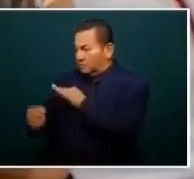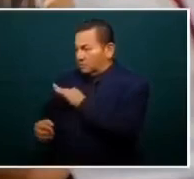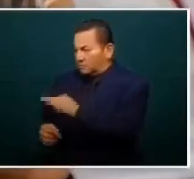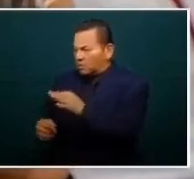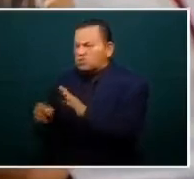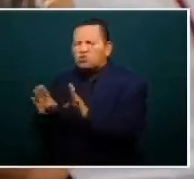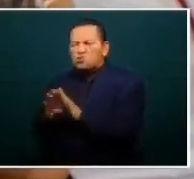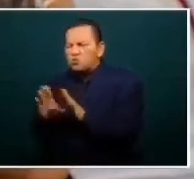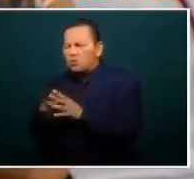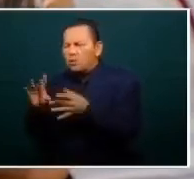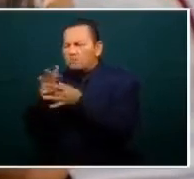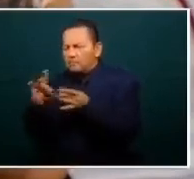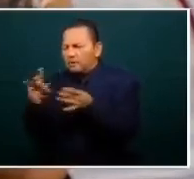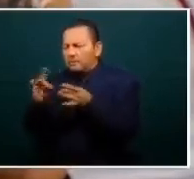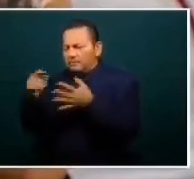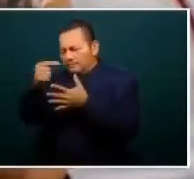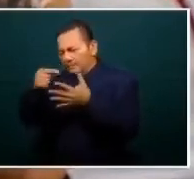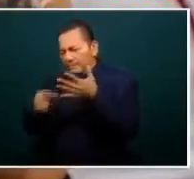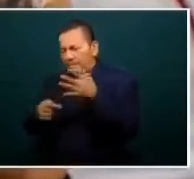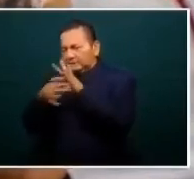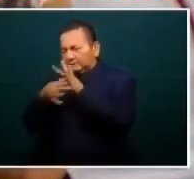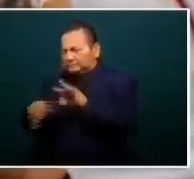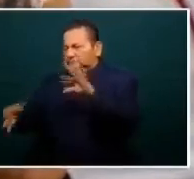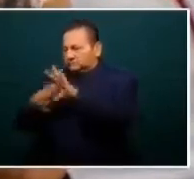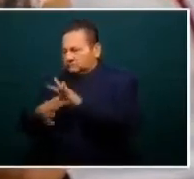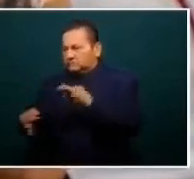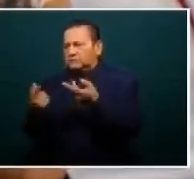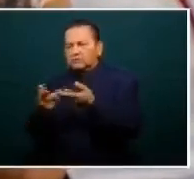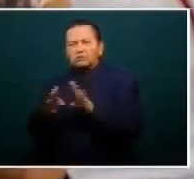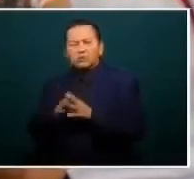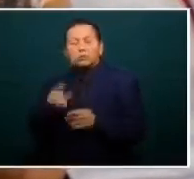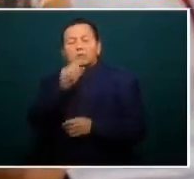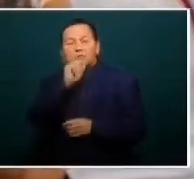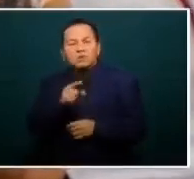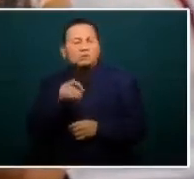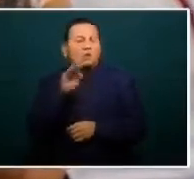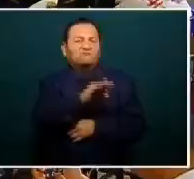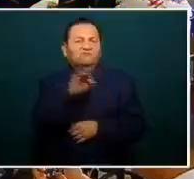So what did they talk about in these talks with Kushner?